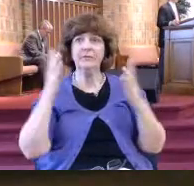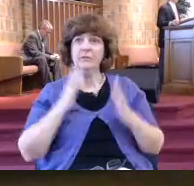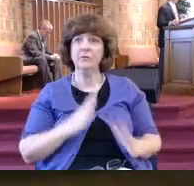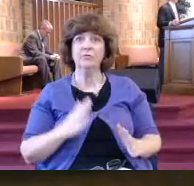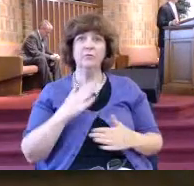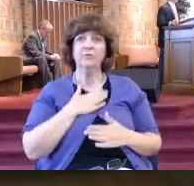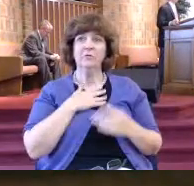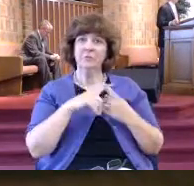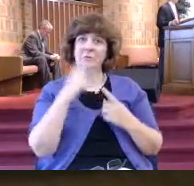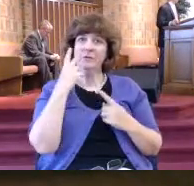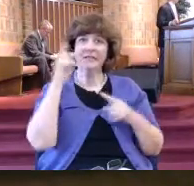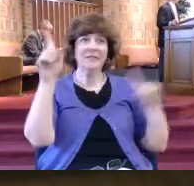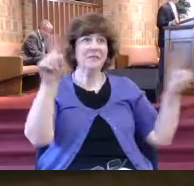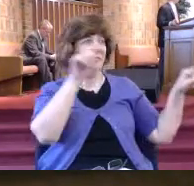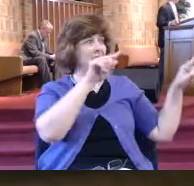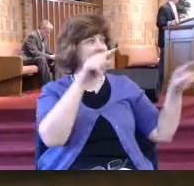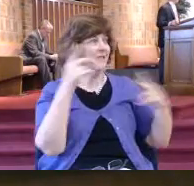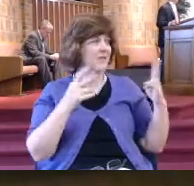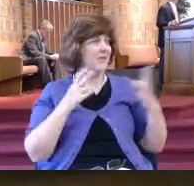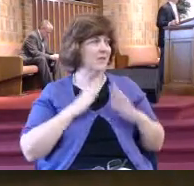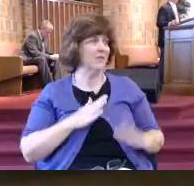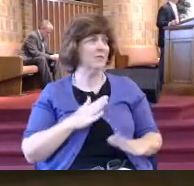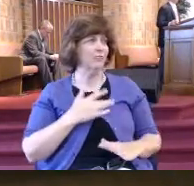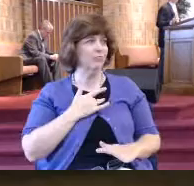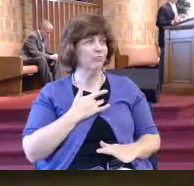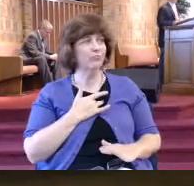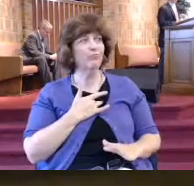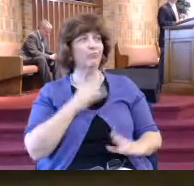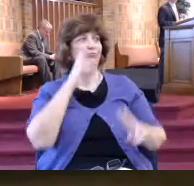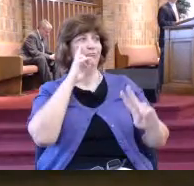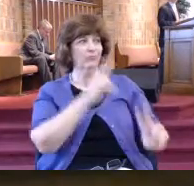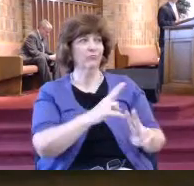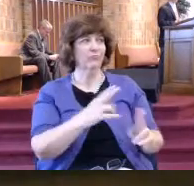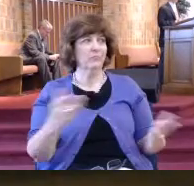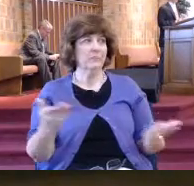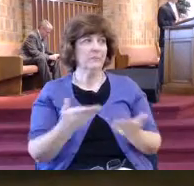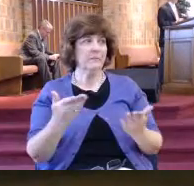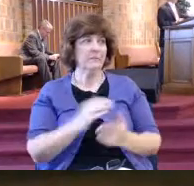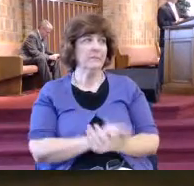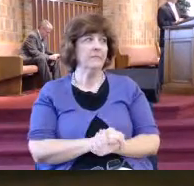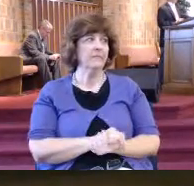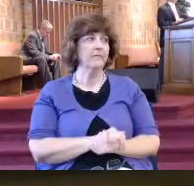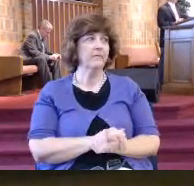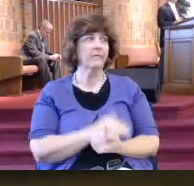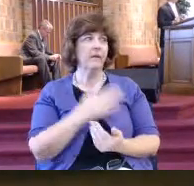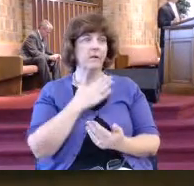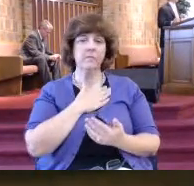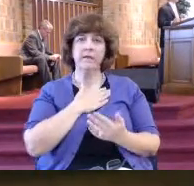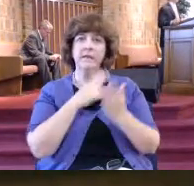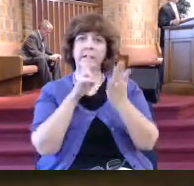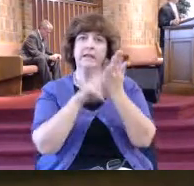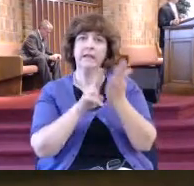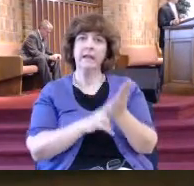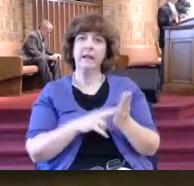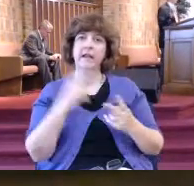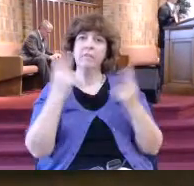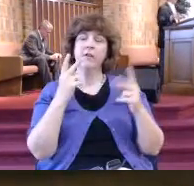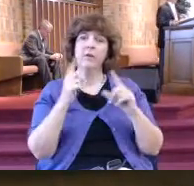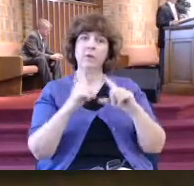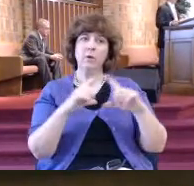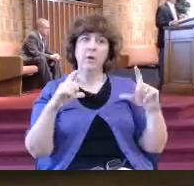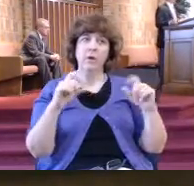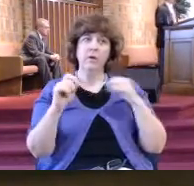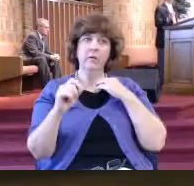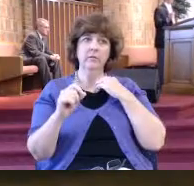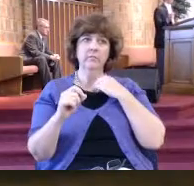and we're honored to have you in our presence. If you are visiting with us, we ask that you please sign one of the visitor cards in the pew back